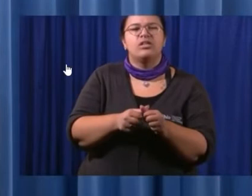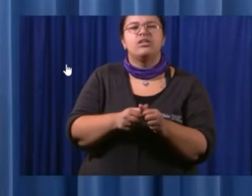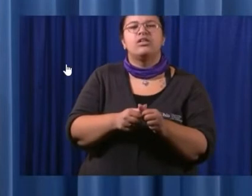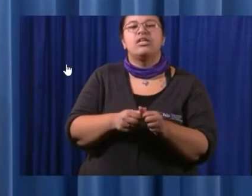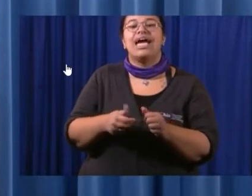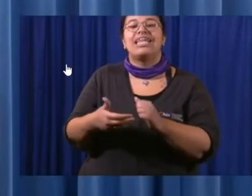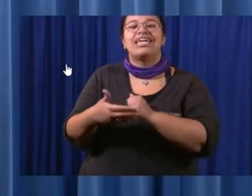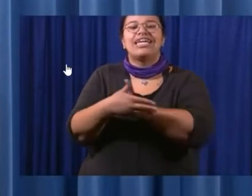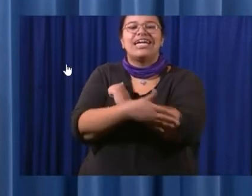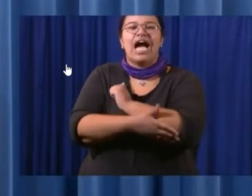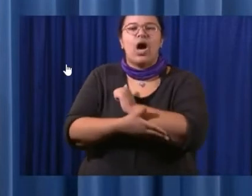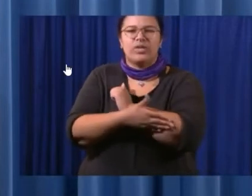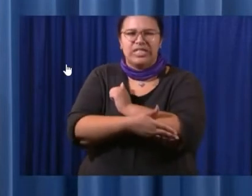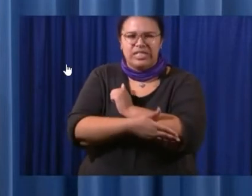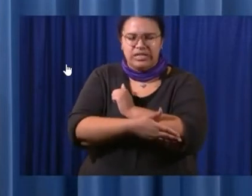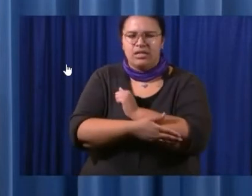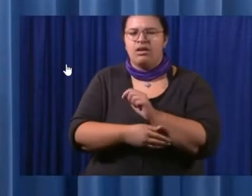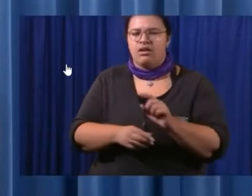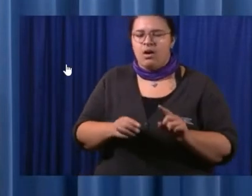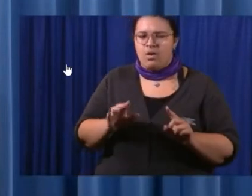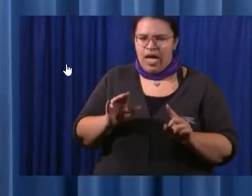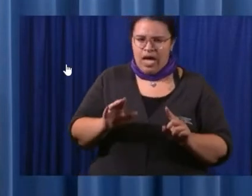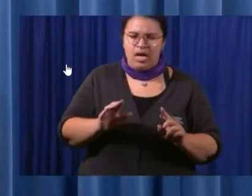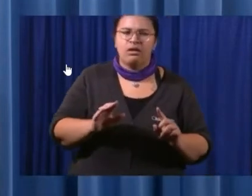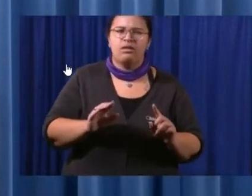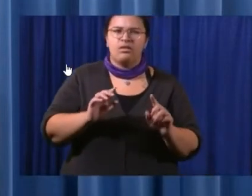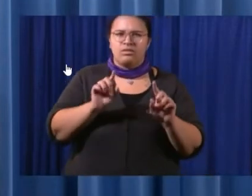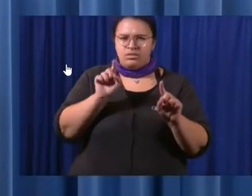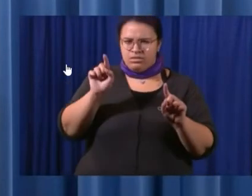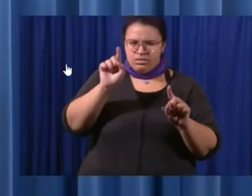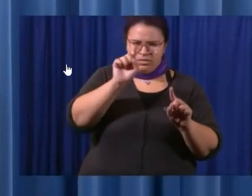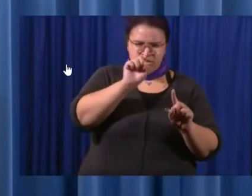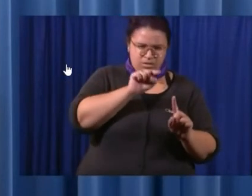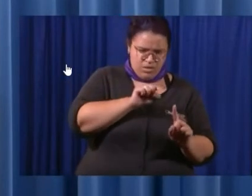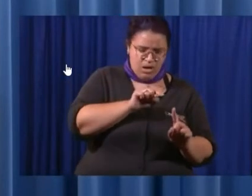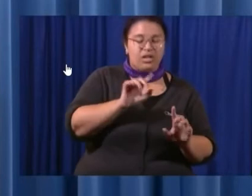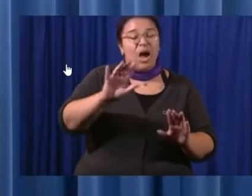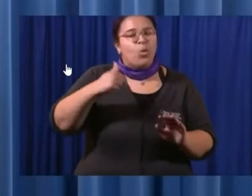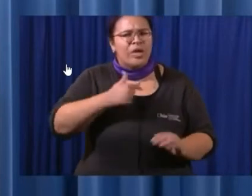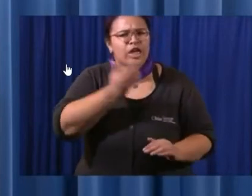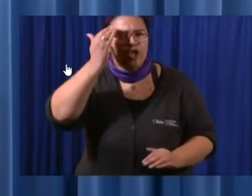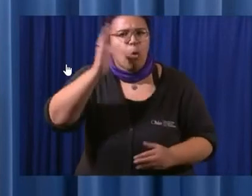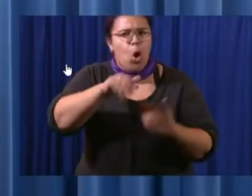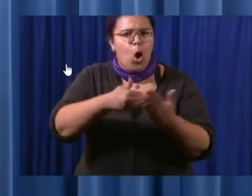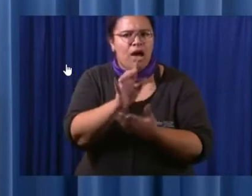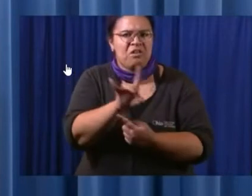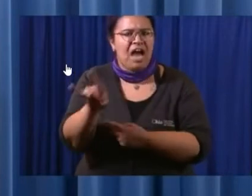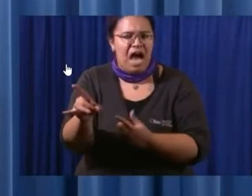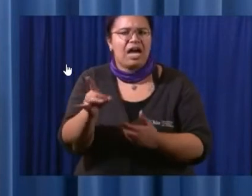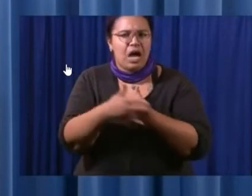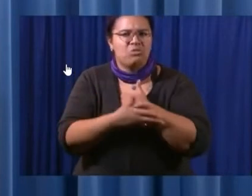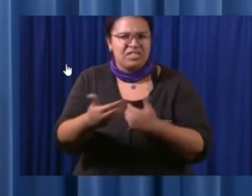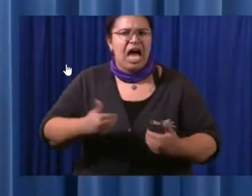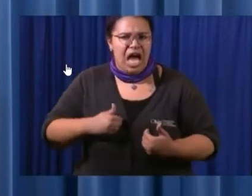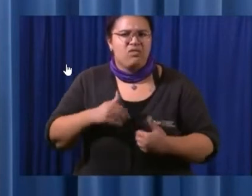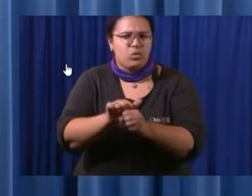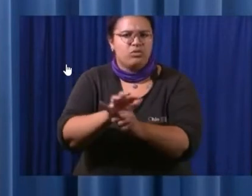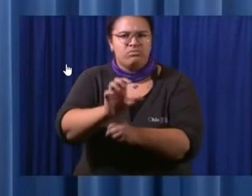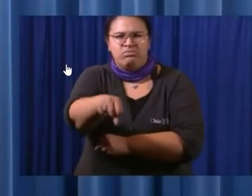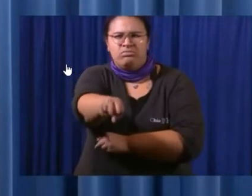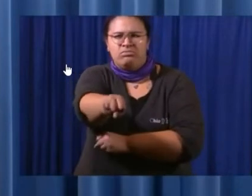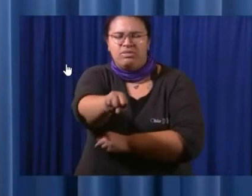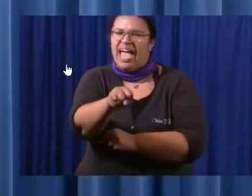based on every county. We know there's COVID. Every county, it's in the best interest of people to keep a